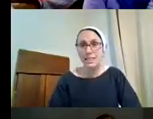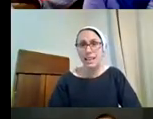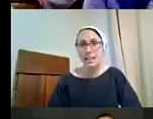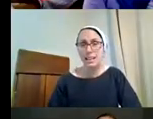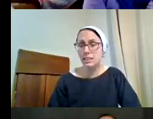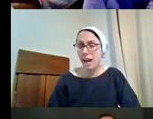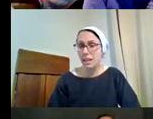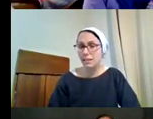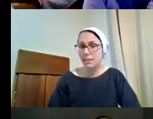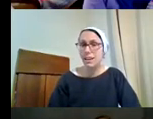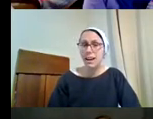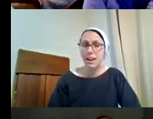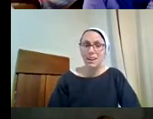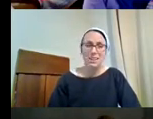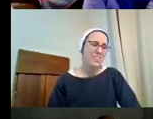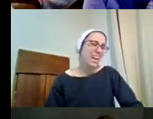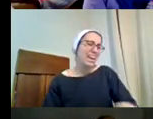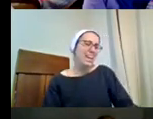can't see anything in chat.